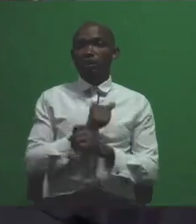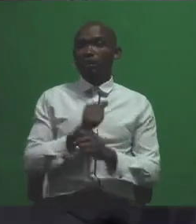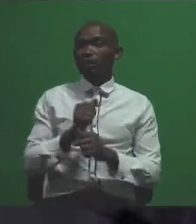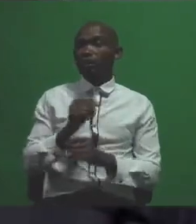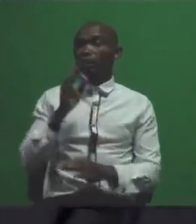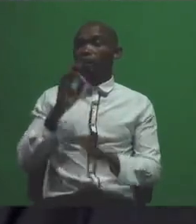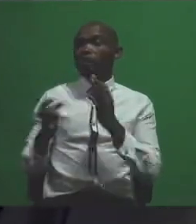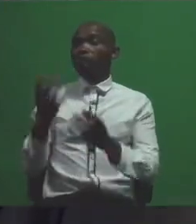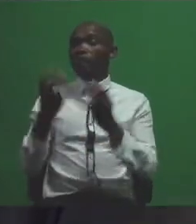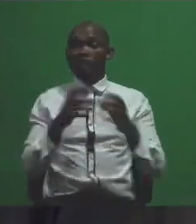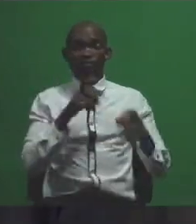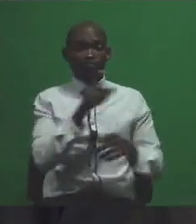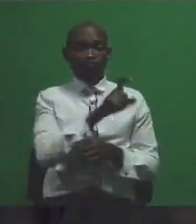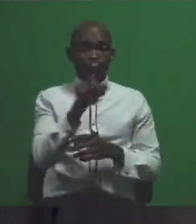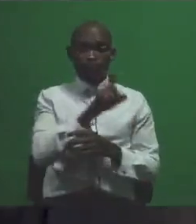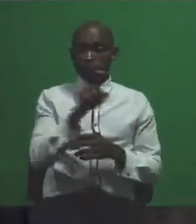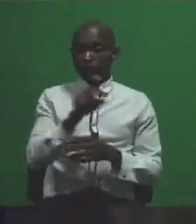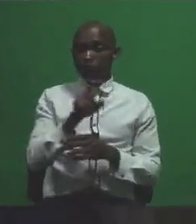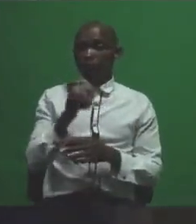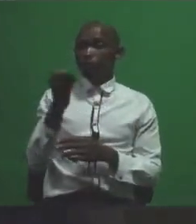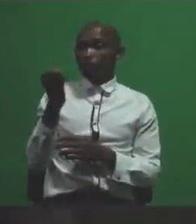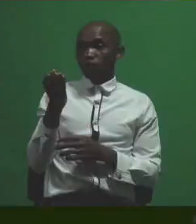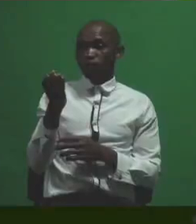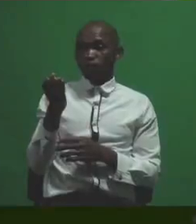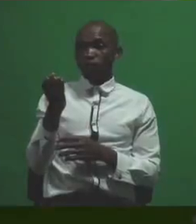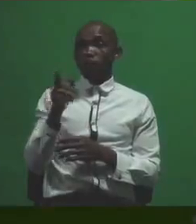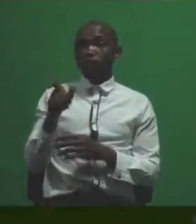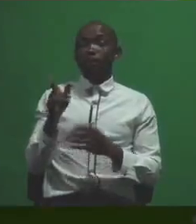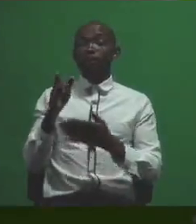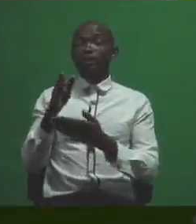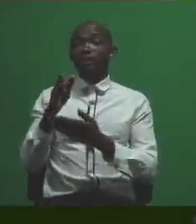And others. So these are among the